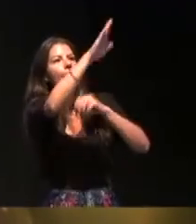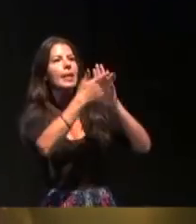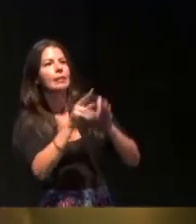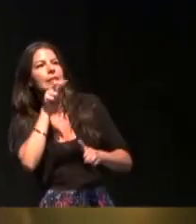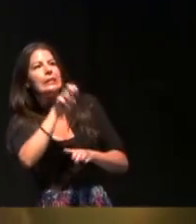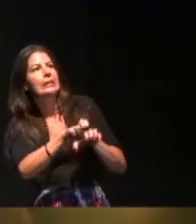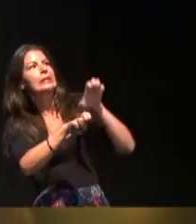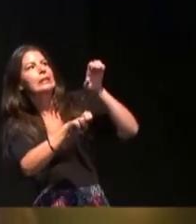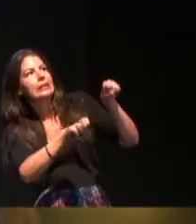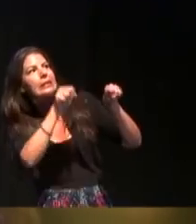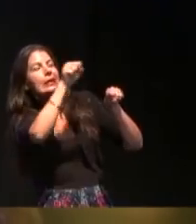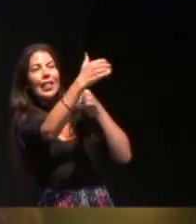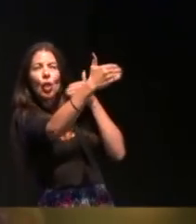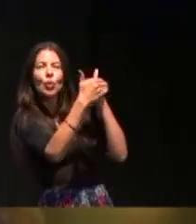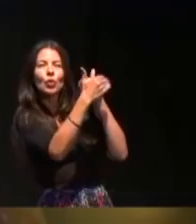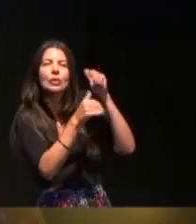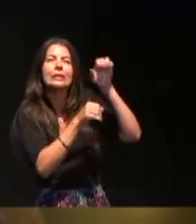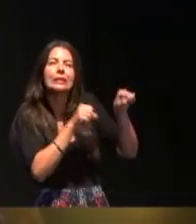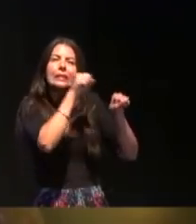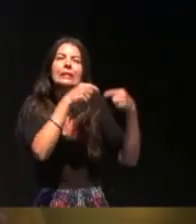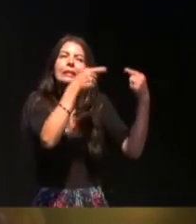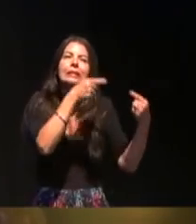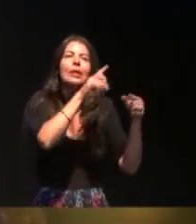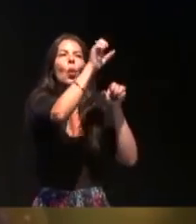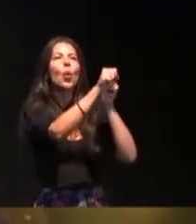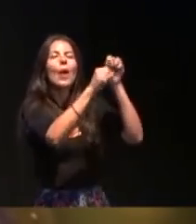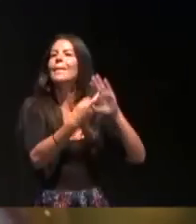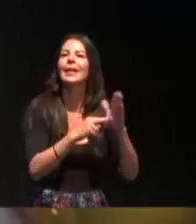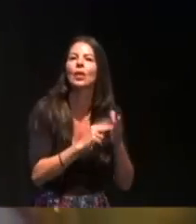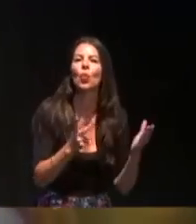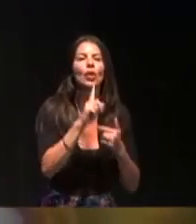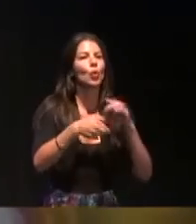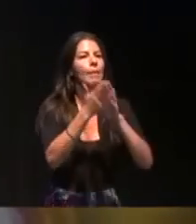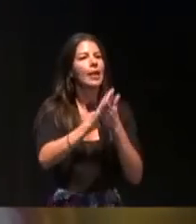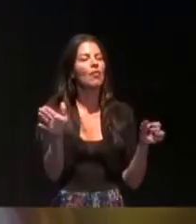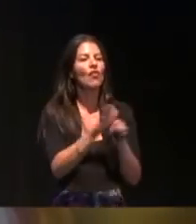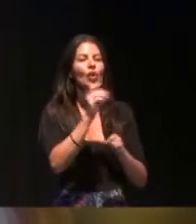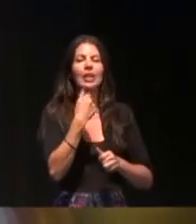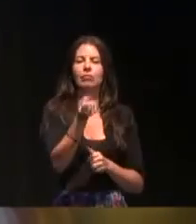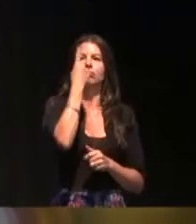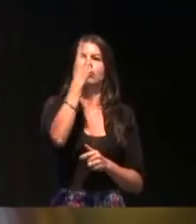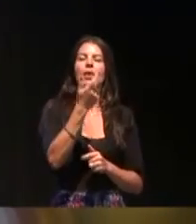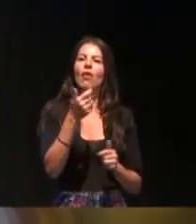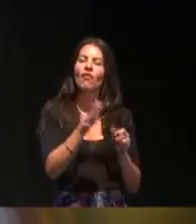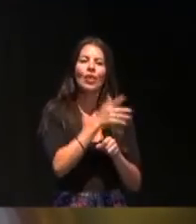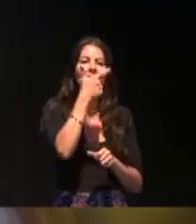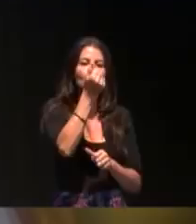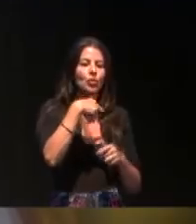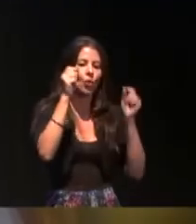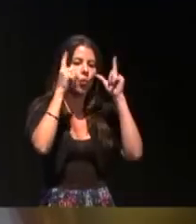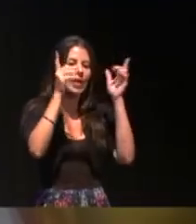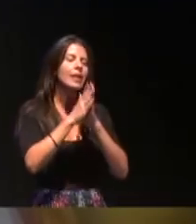gets. The closer you get to the top, the steeper it gets. Meaning, as you become really interested in awakening, really interested in